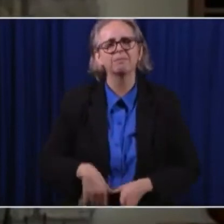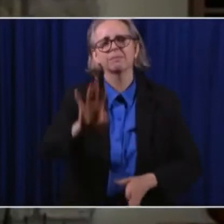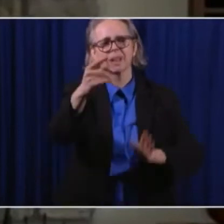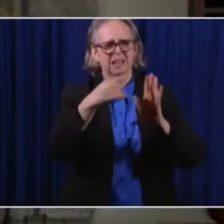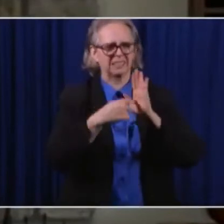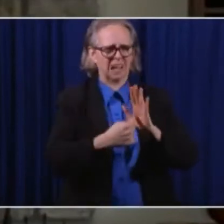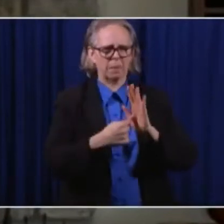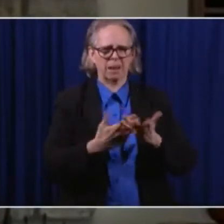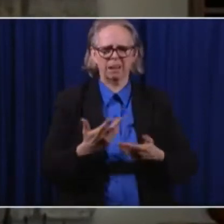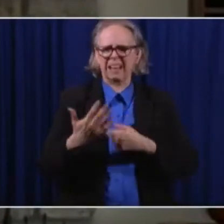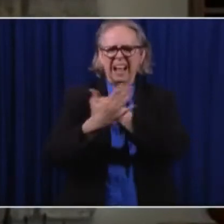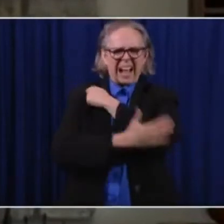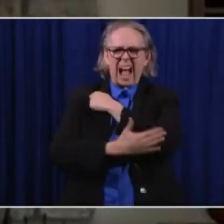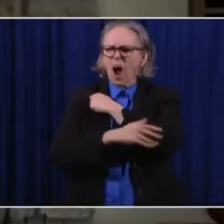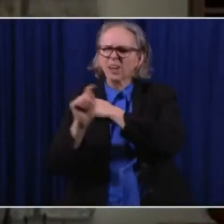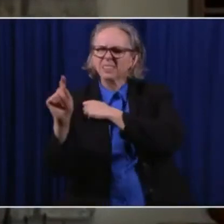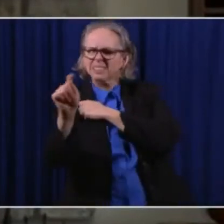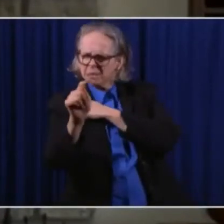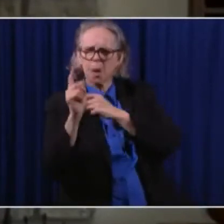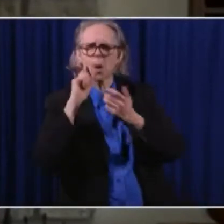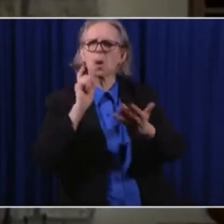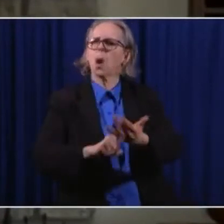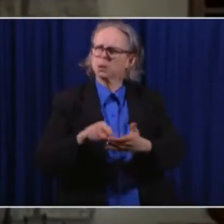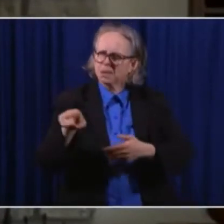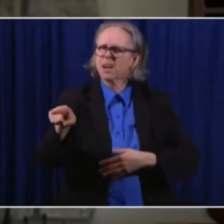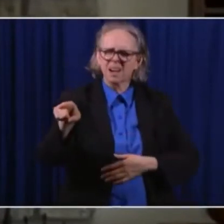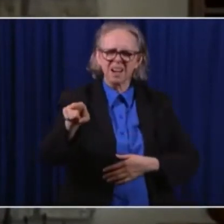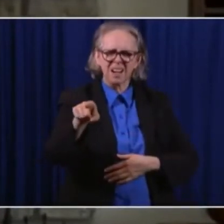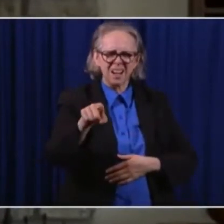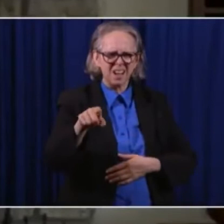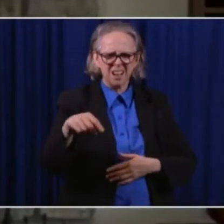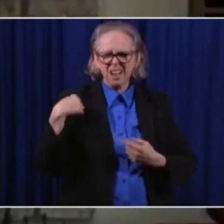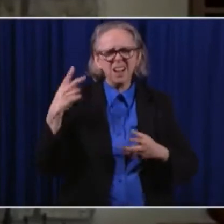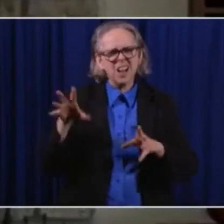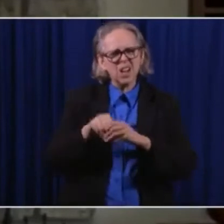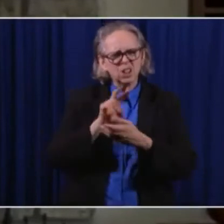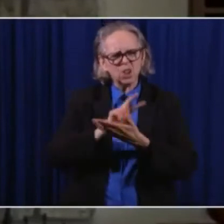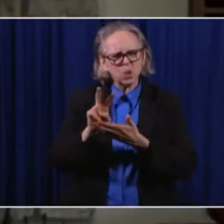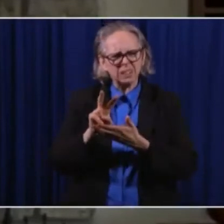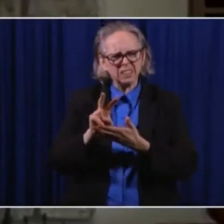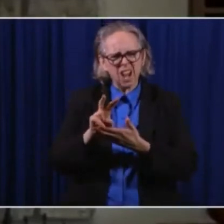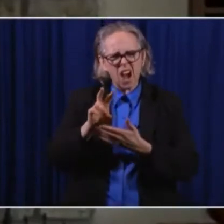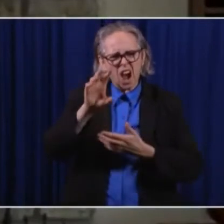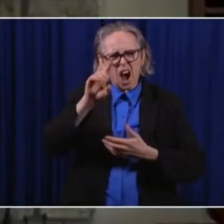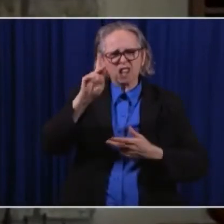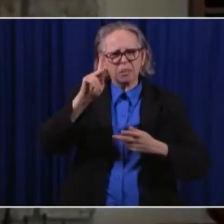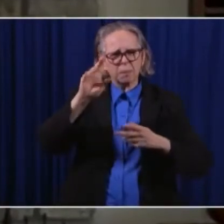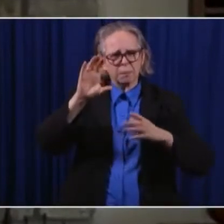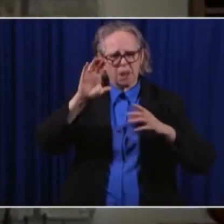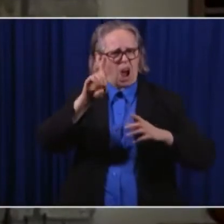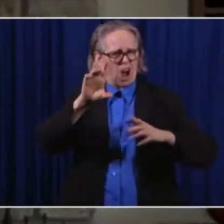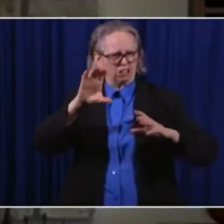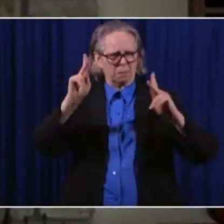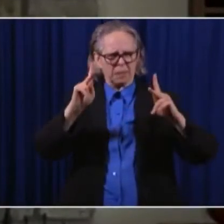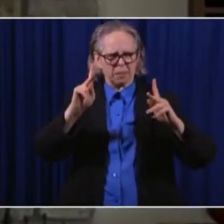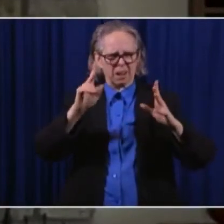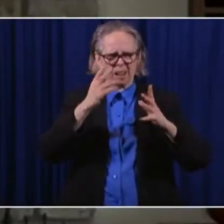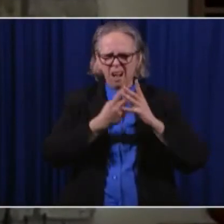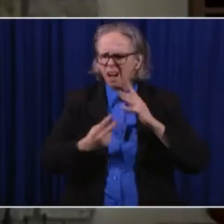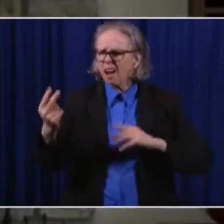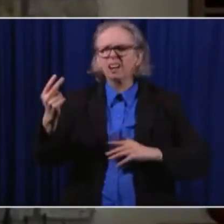100 people in the last 2 weeks have come down with the virus in this county. I mean, that tells you how dangerous it is out